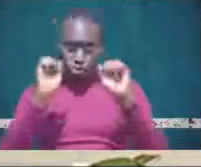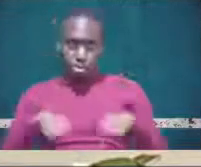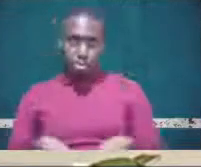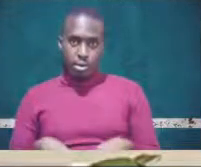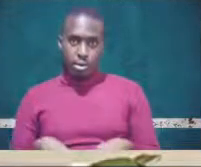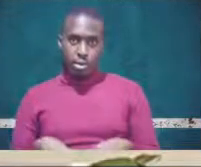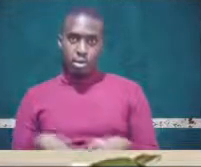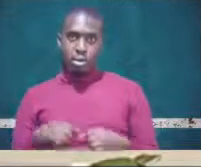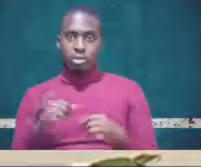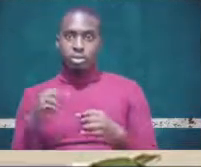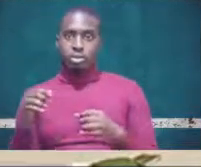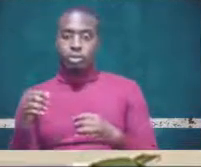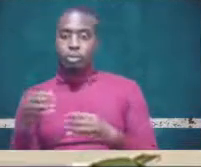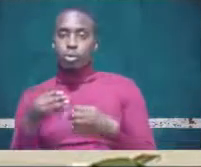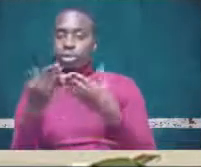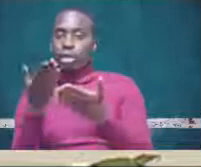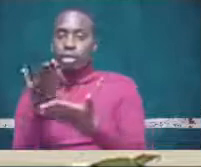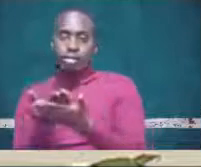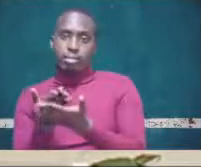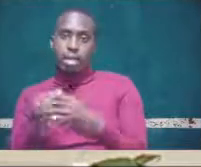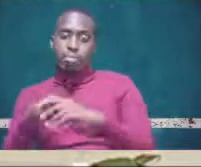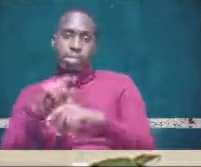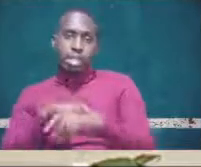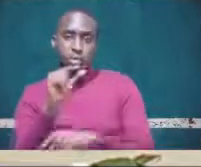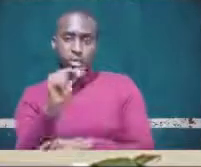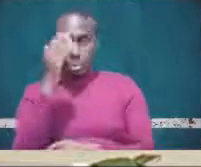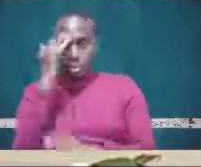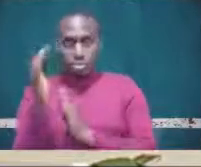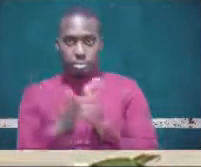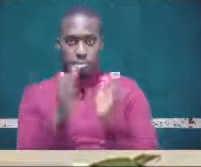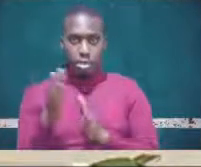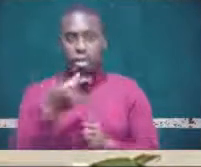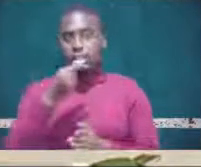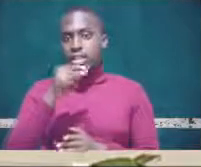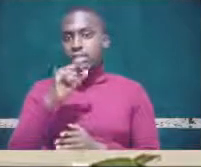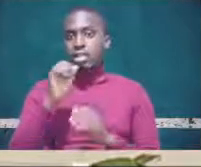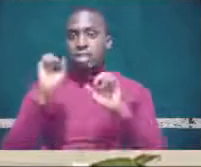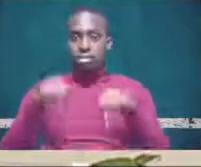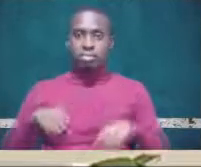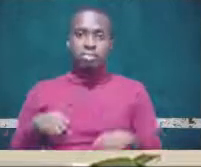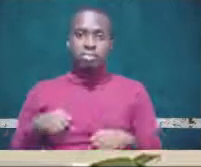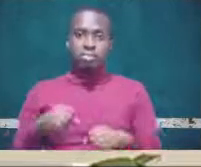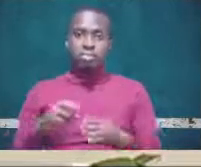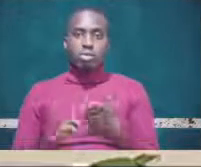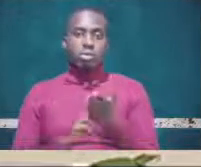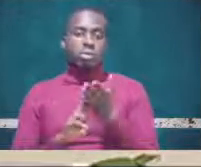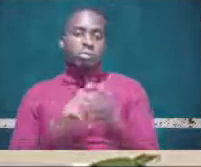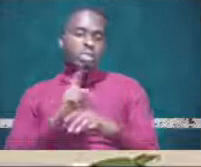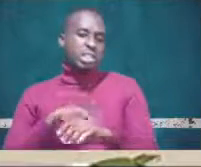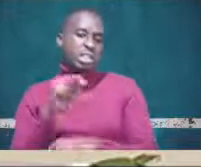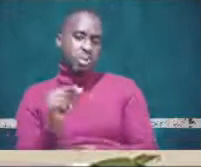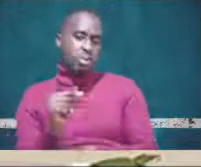to meet the demands of your customers in the shortest time. Because if you are preparing like tea, it will get ready within a